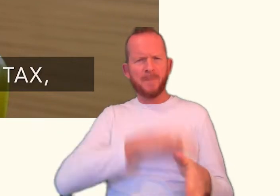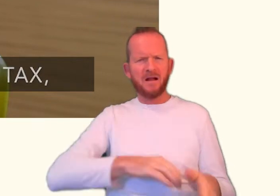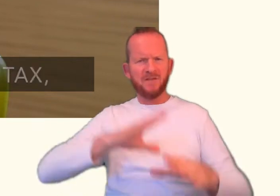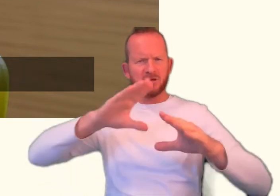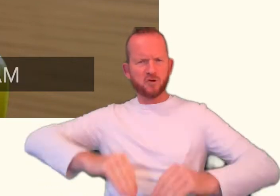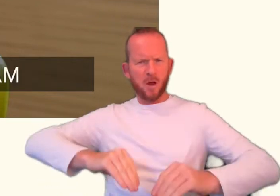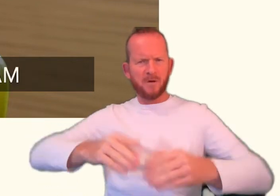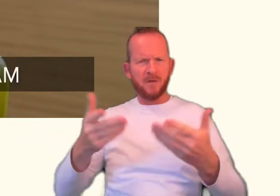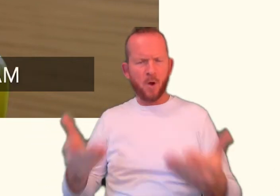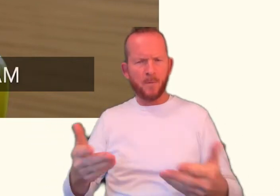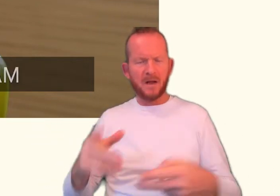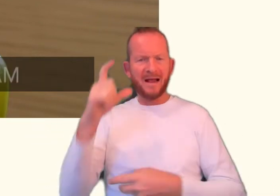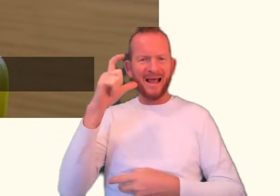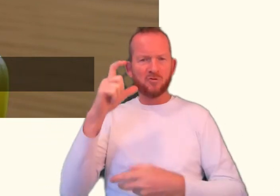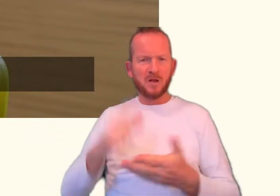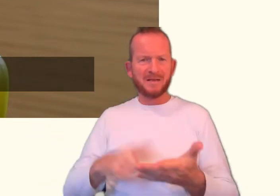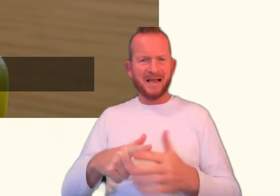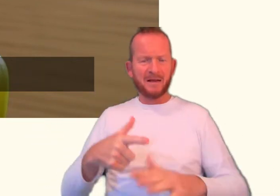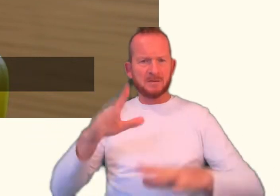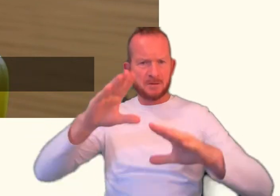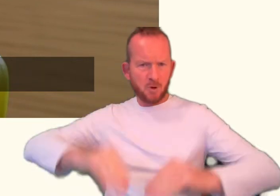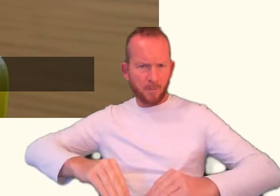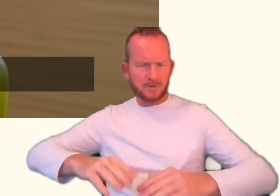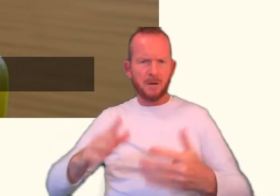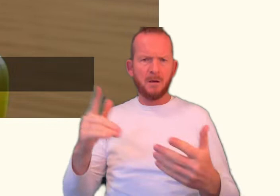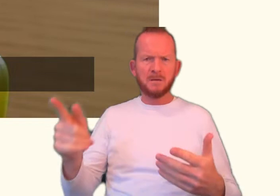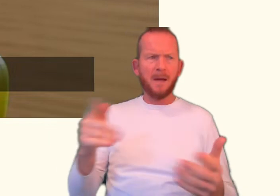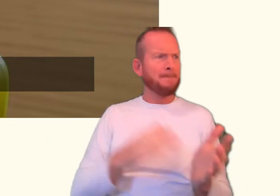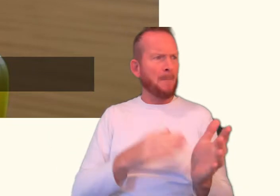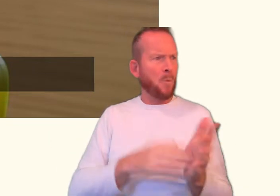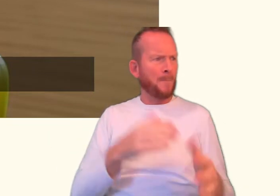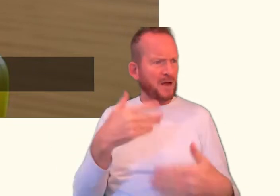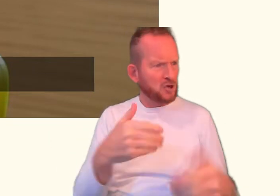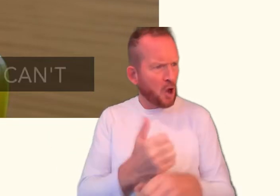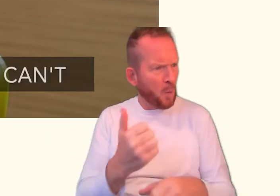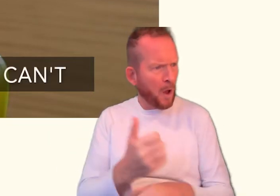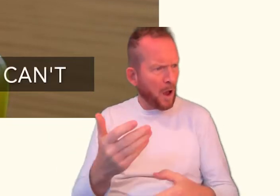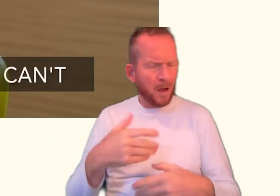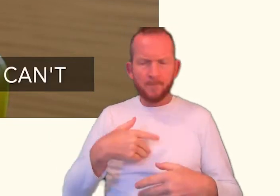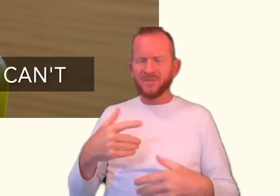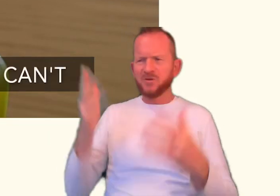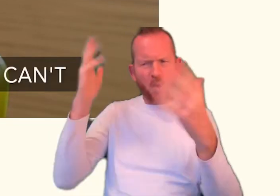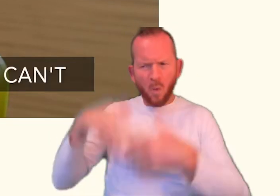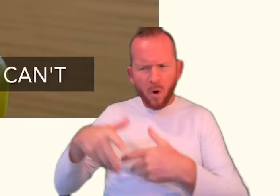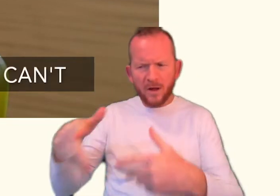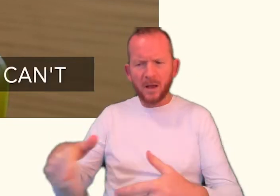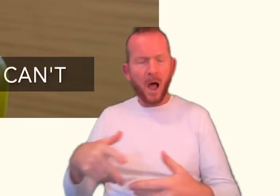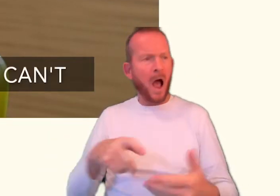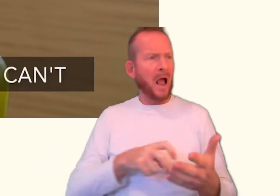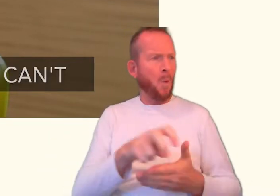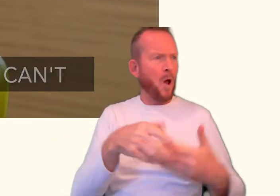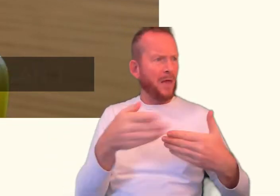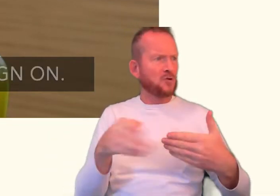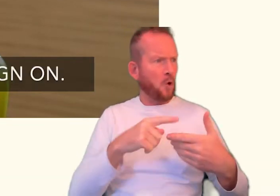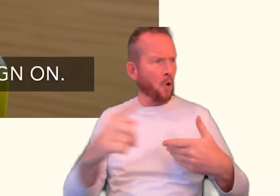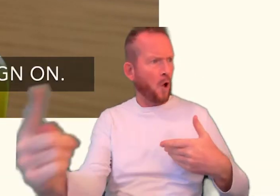your council tax and everything. She said, Mum, what am I going to do? And I said, don't worry. She said, I can't walk out the door. I can't